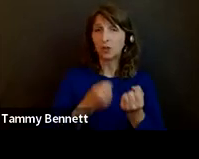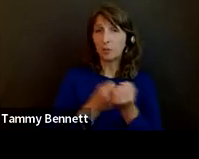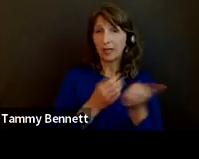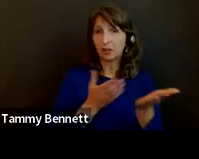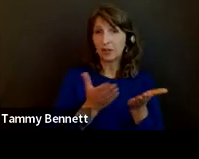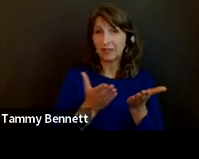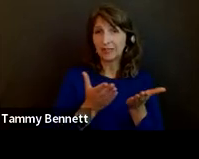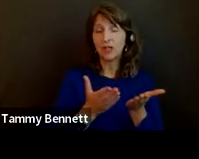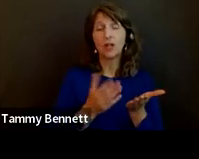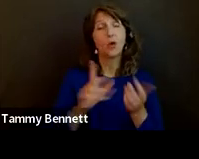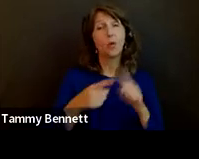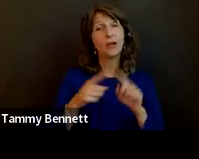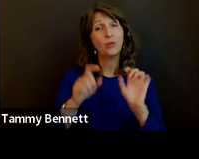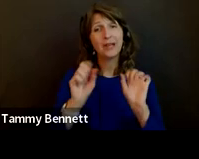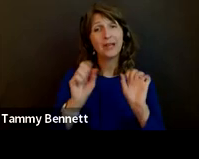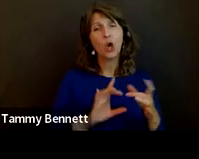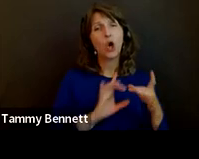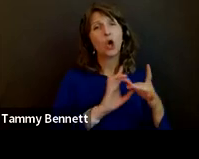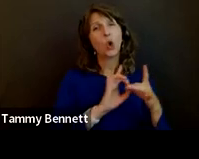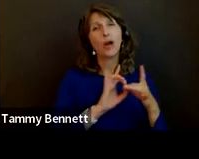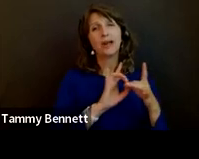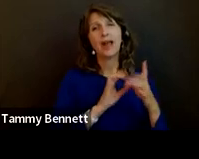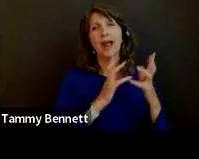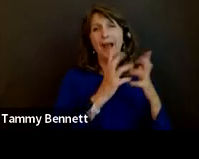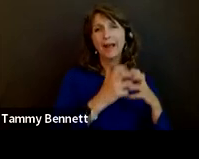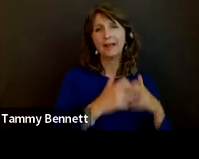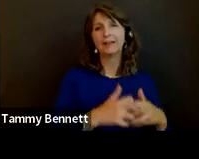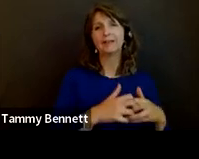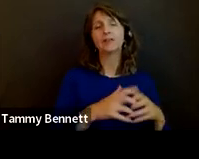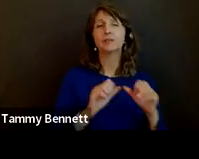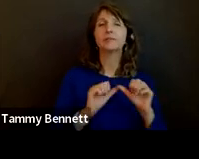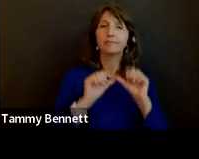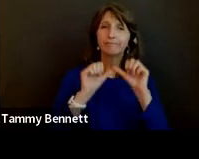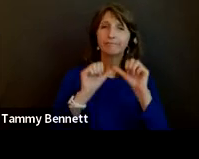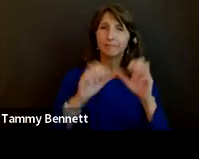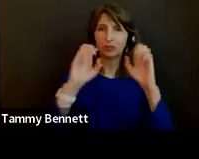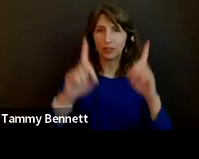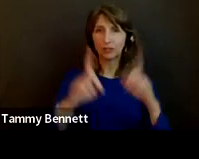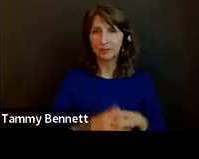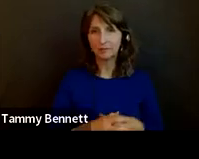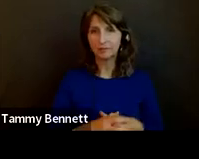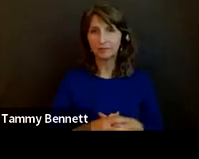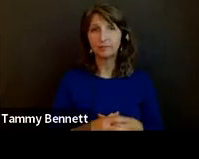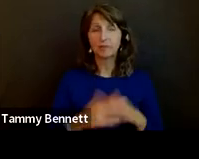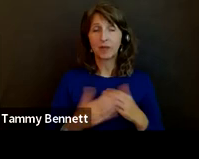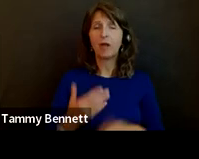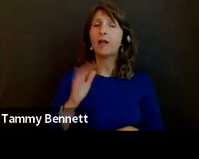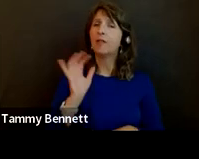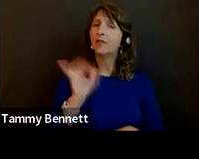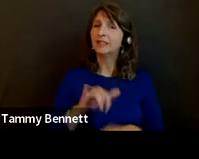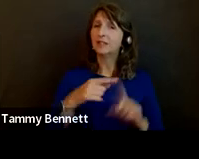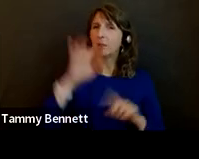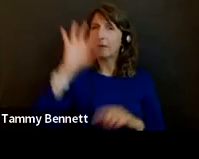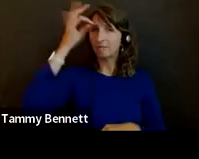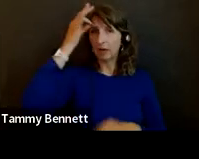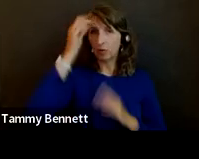can, coordinate to ensure continuity of education. Now, this is based on federal law. And if you're from another state or